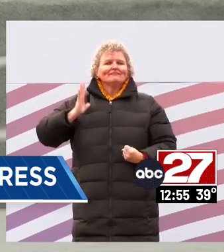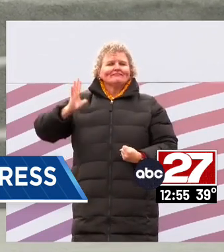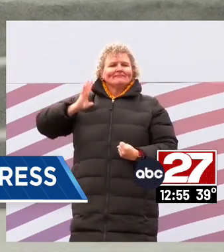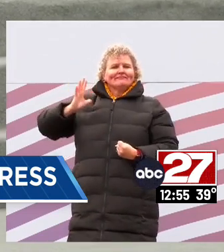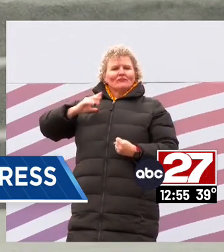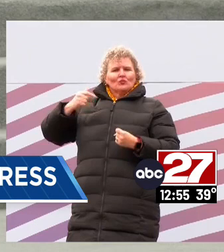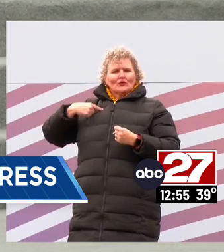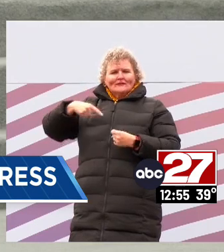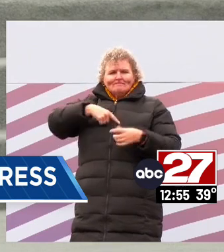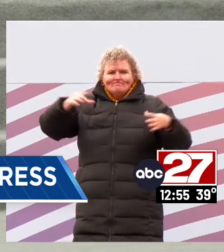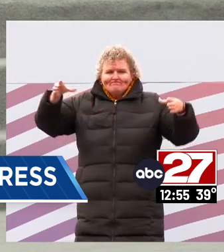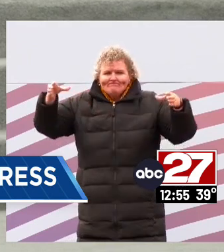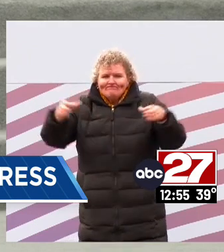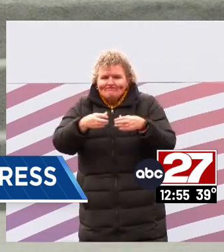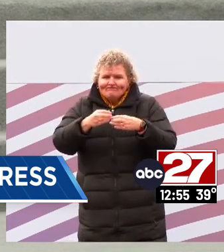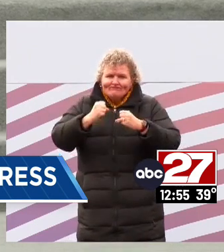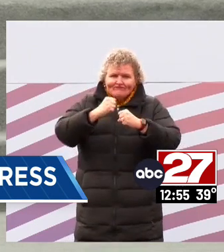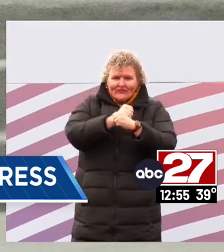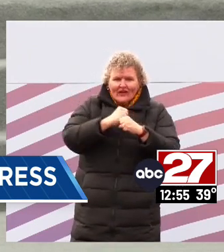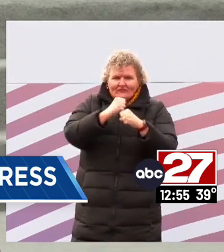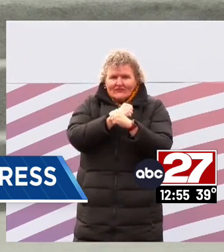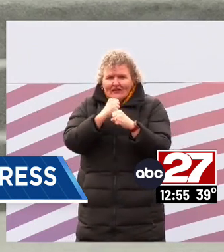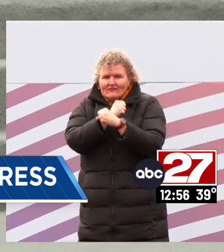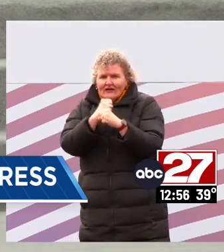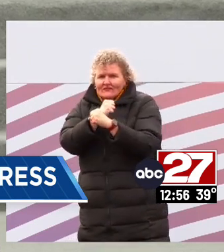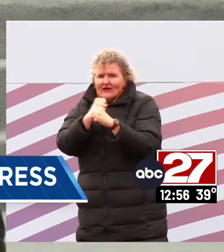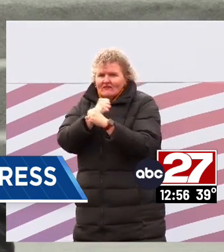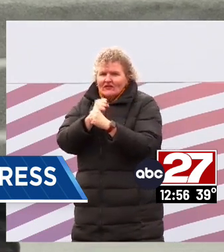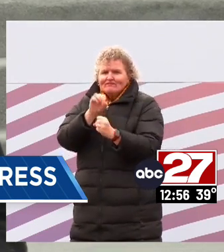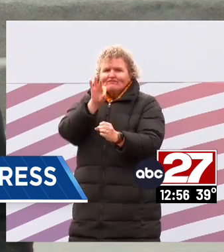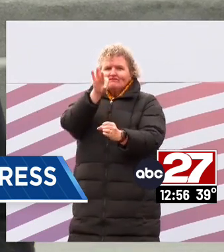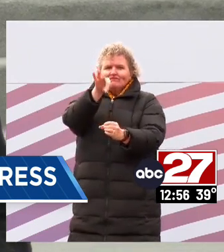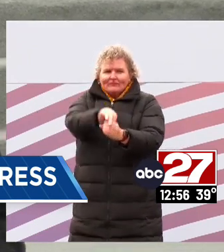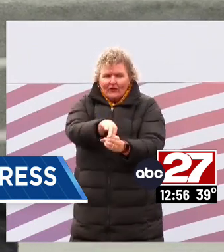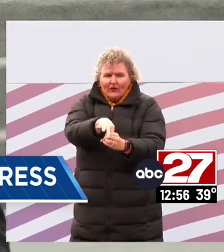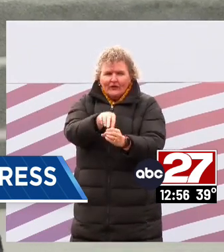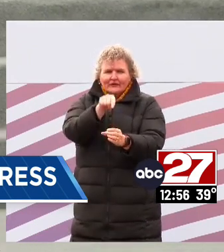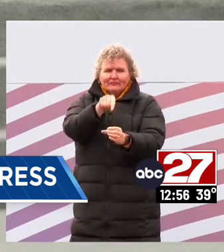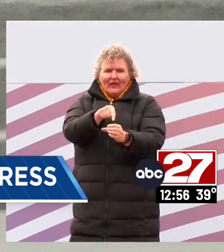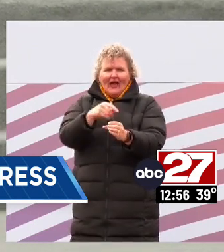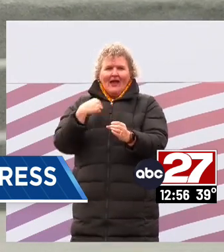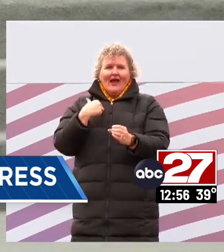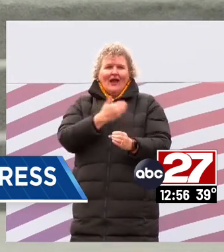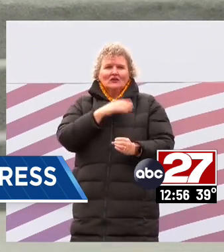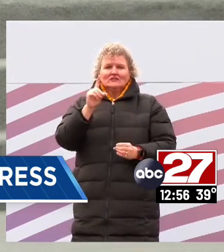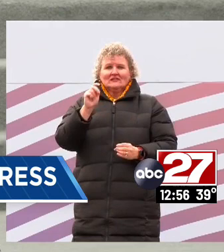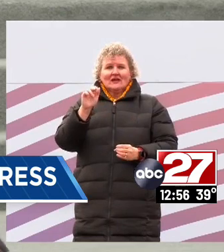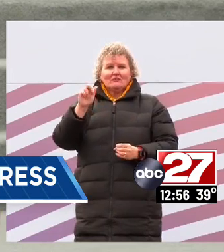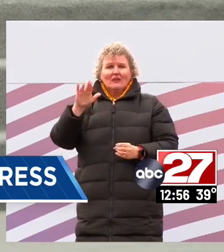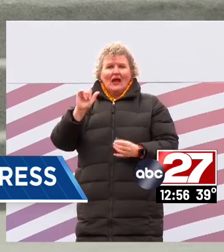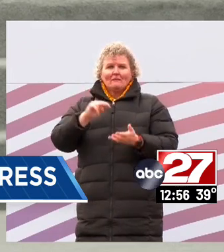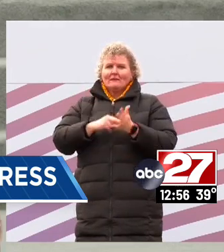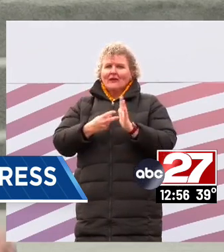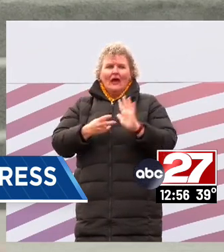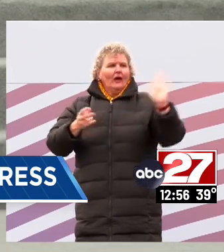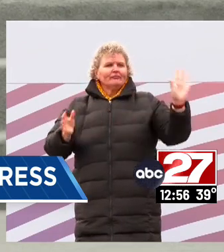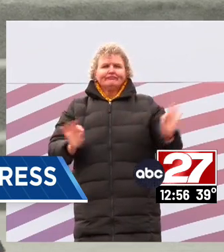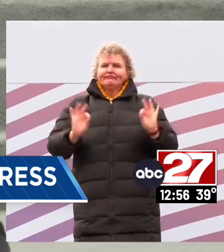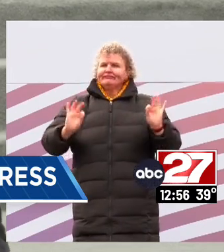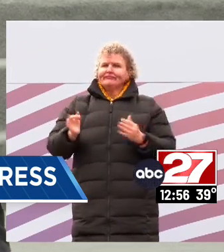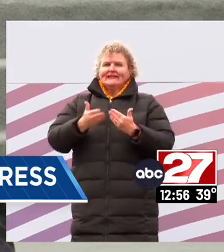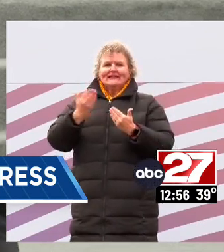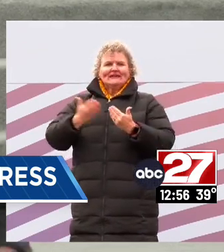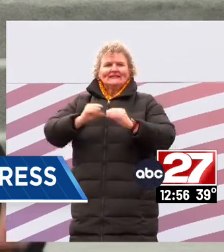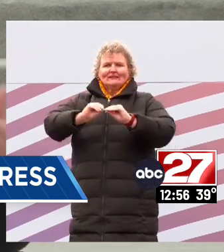it, voted for it. But our democracy is not a given. As our own Pennsylvania